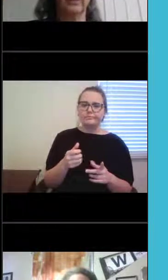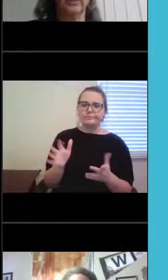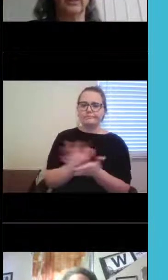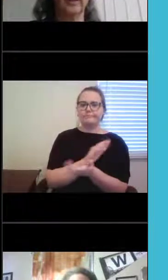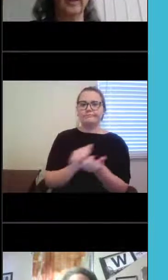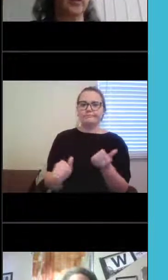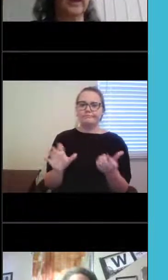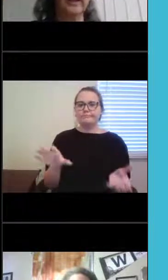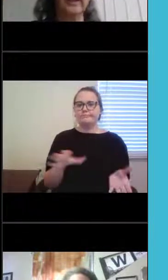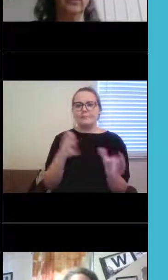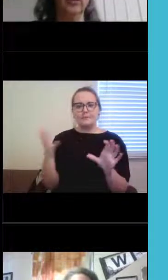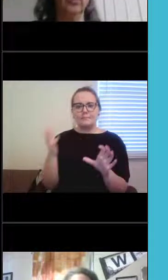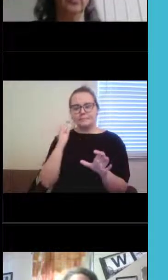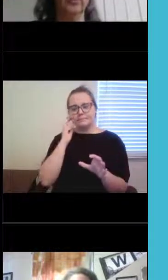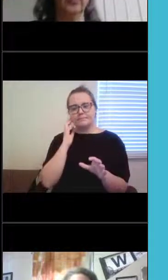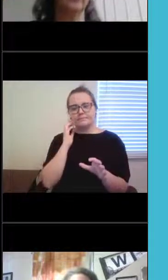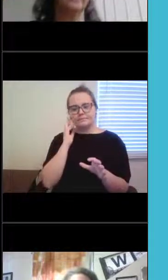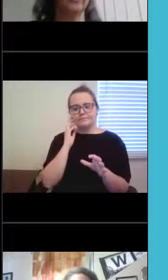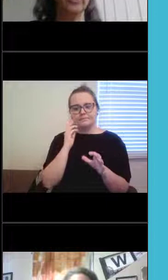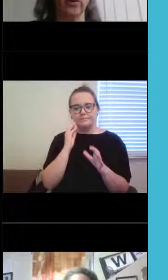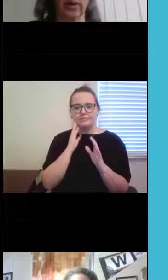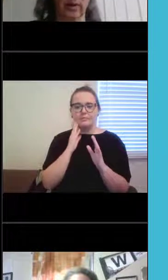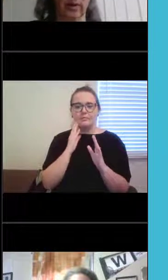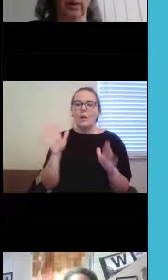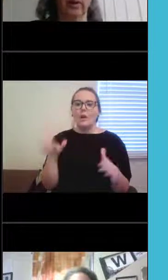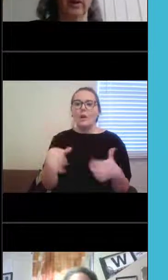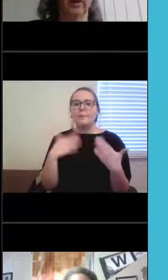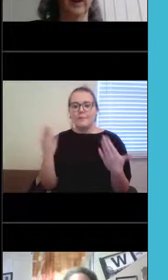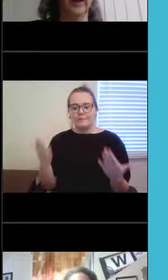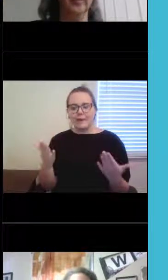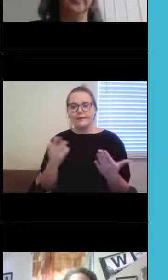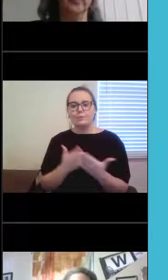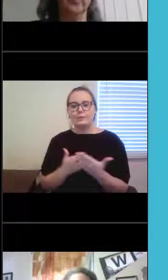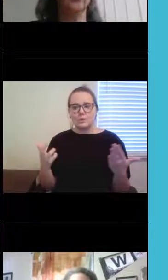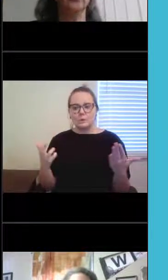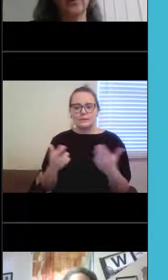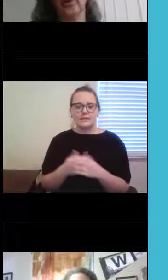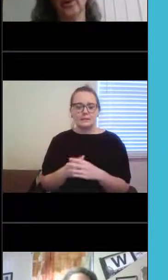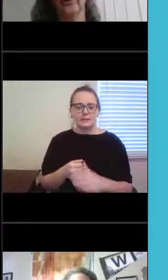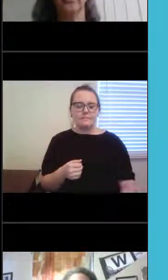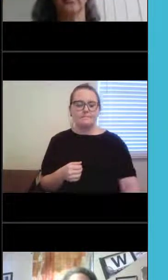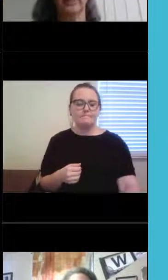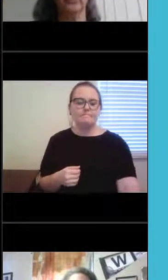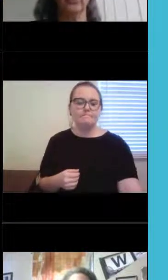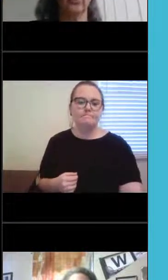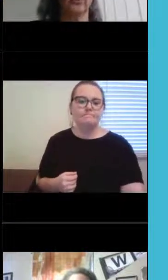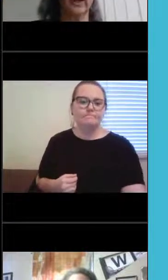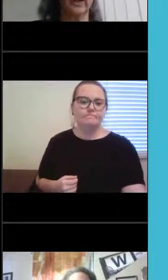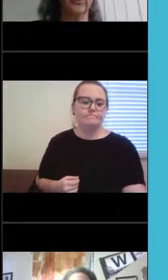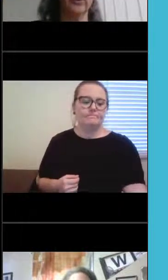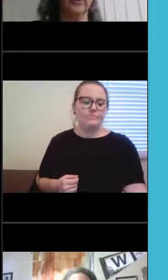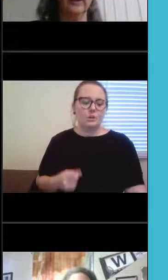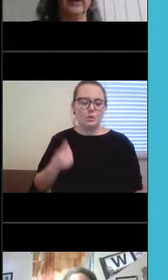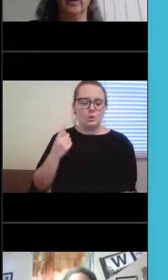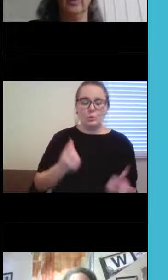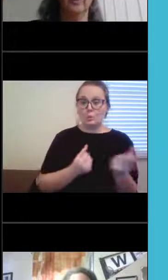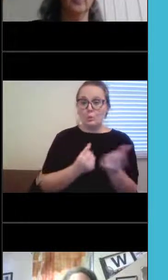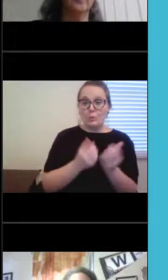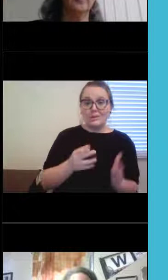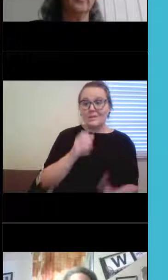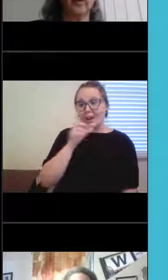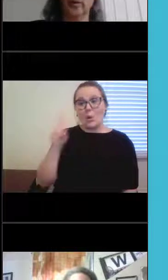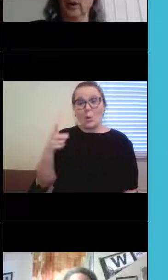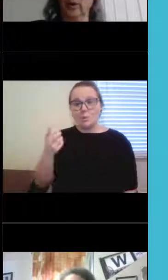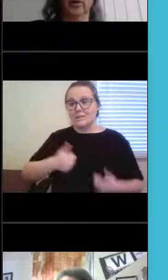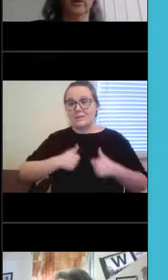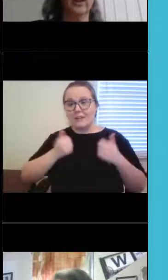struggling, as well as to provide resources to supporters, not just to survivors.